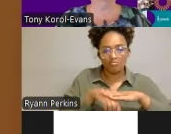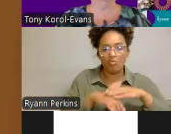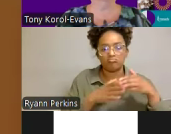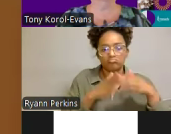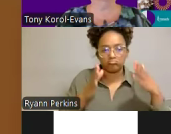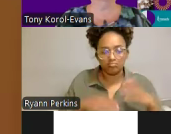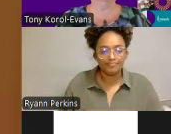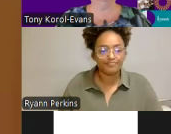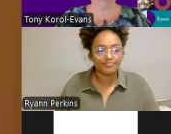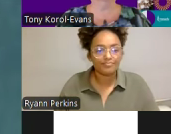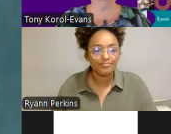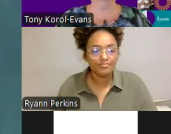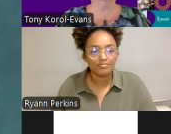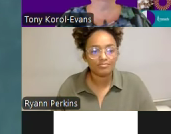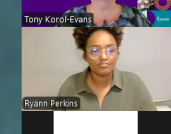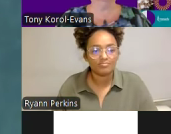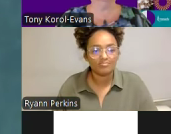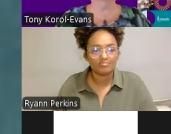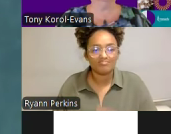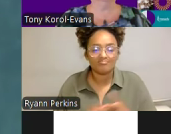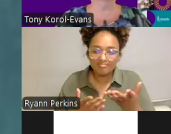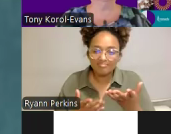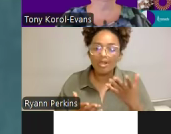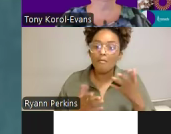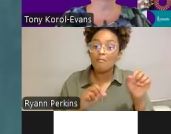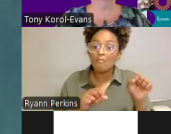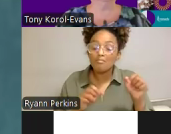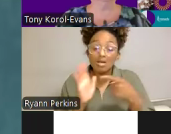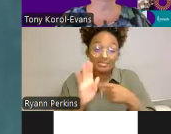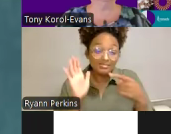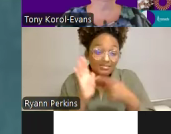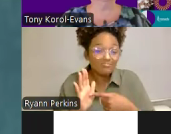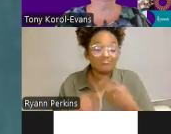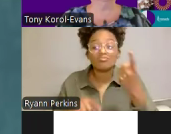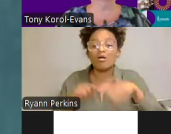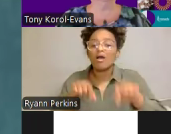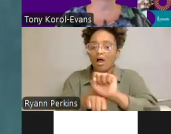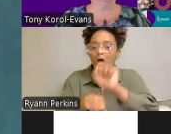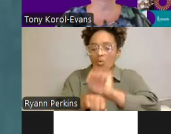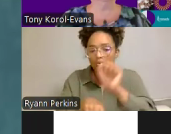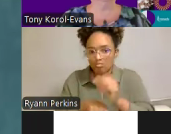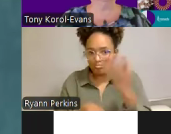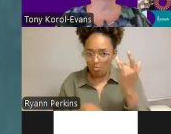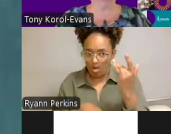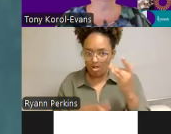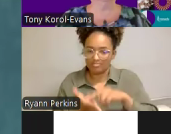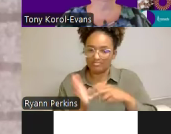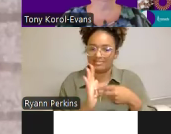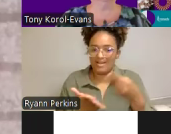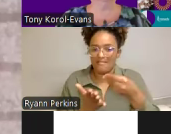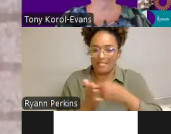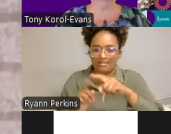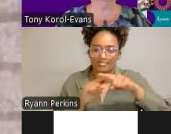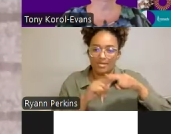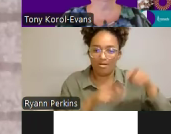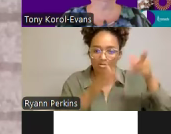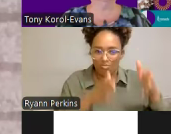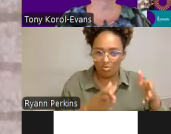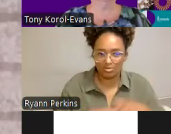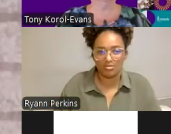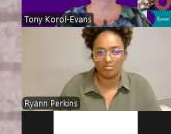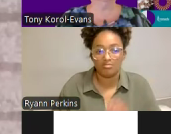make their own money. Another is if the person takes the partner's money or credit cards and refuses to give them back. Another form